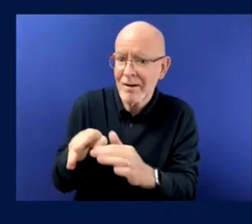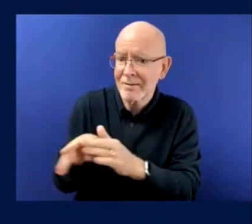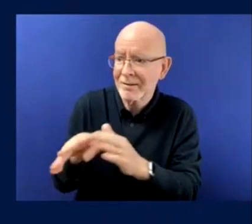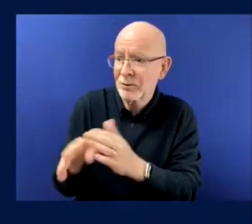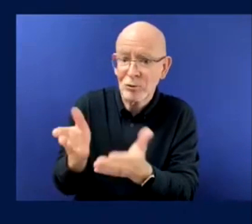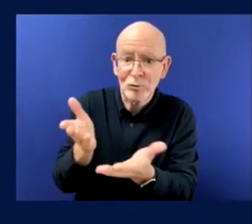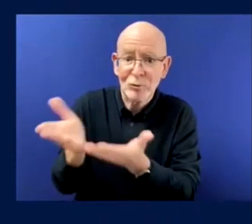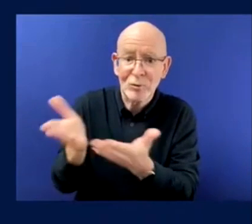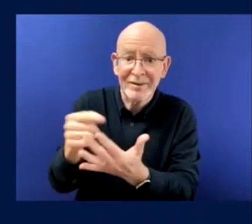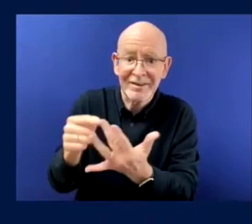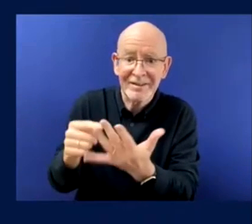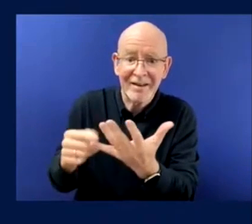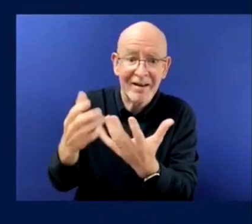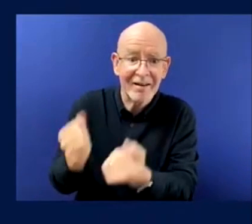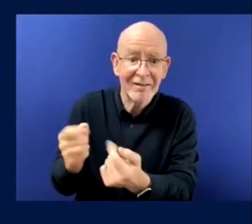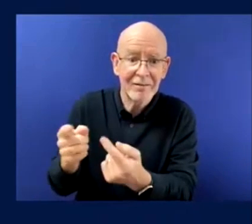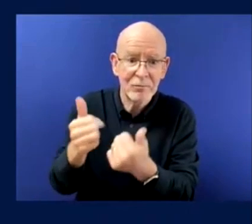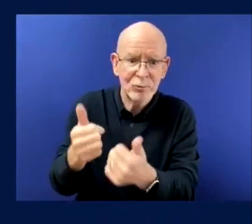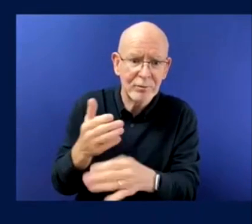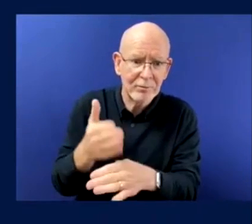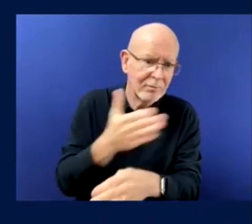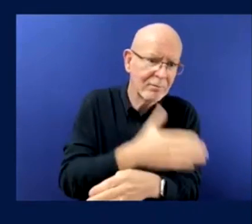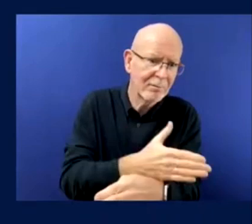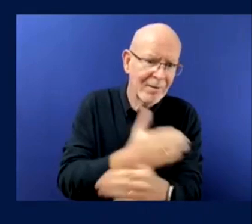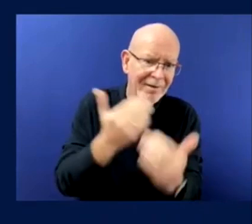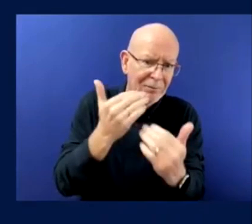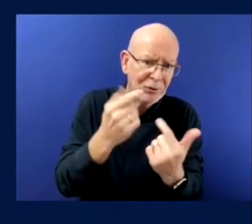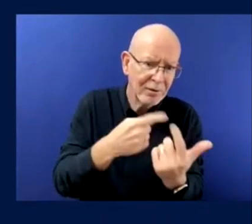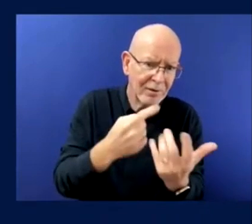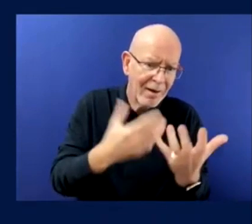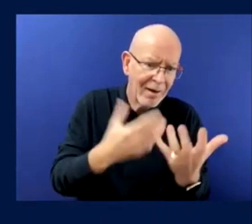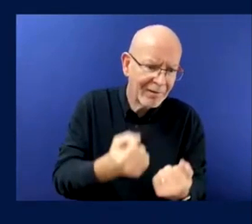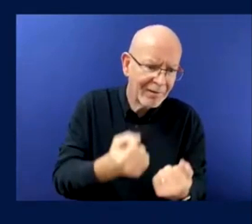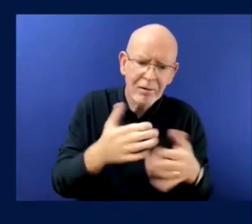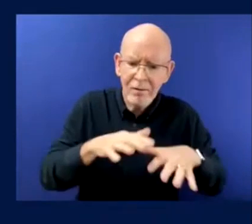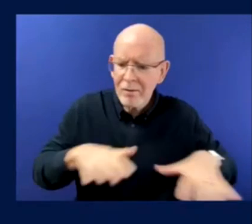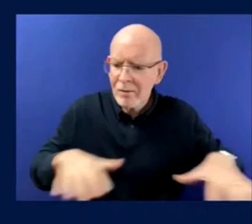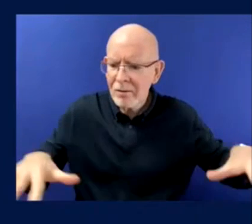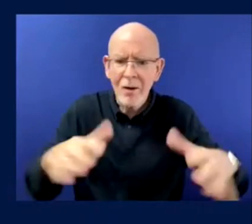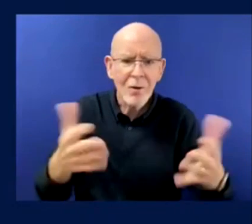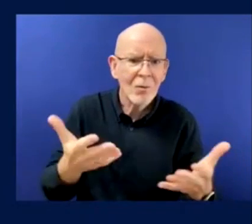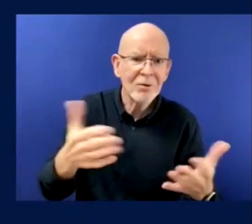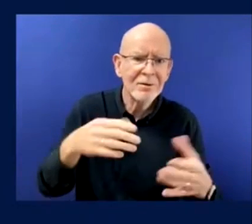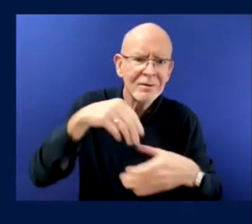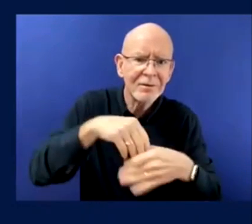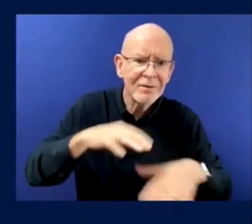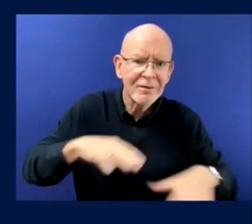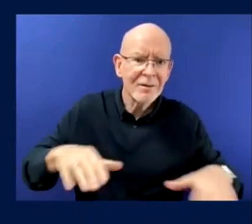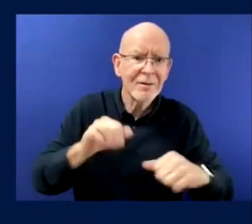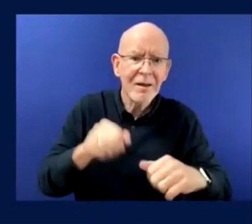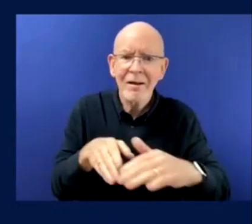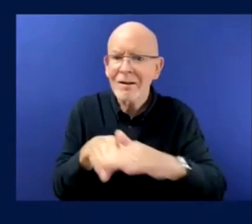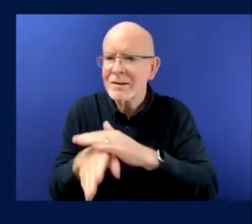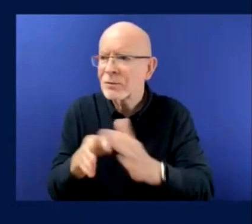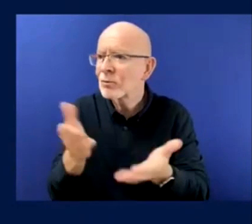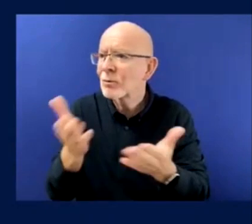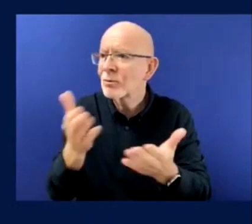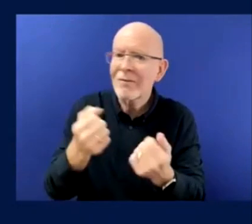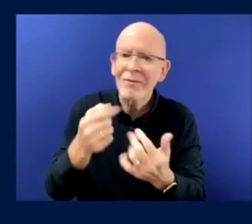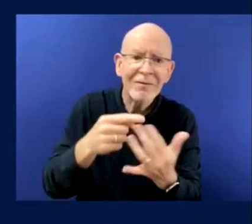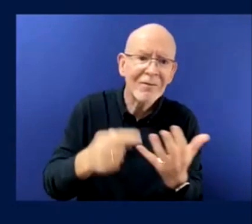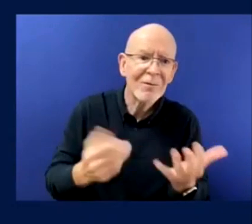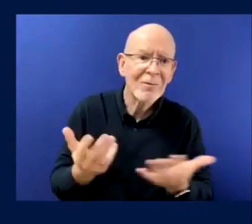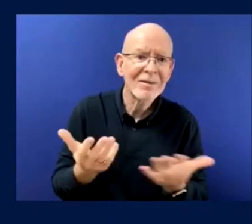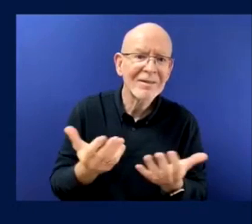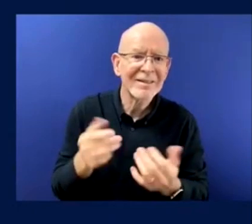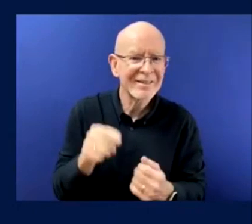anticipate any potential barriers, meaning that people can put strategies in place before they attend to help them overcome these barriers. So,